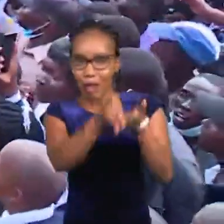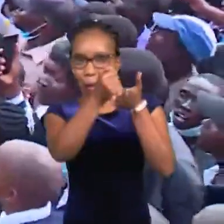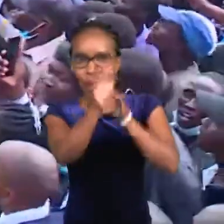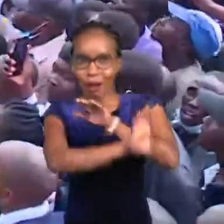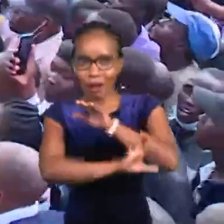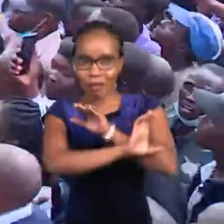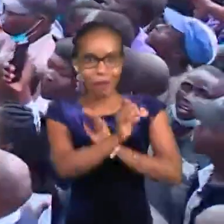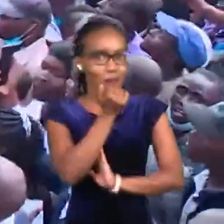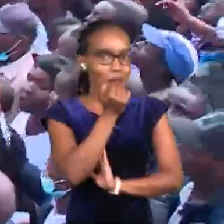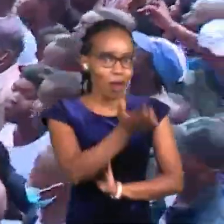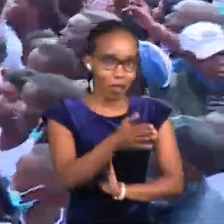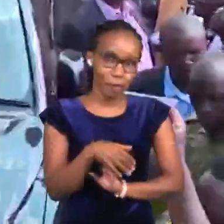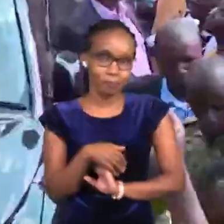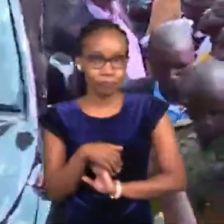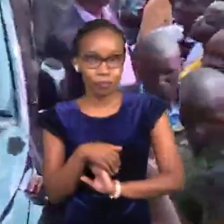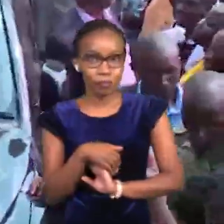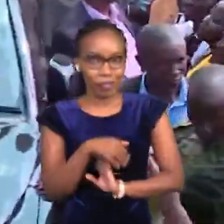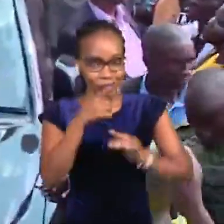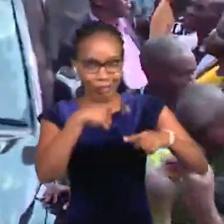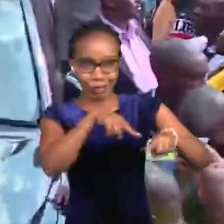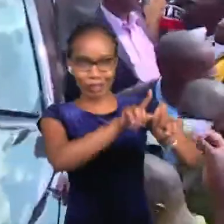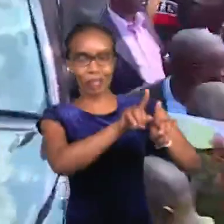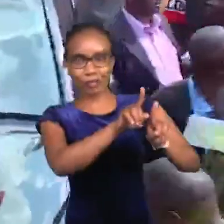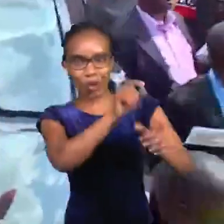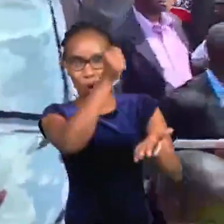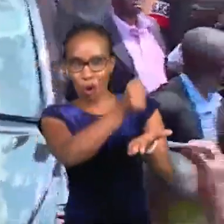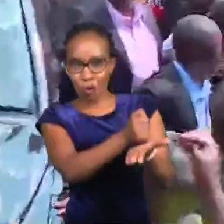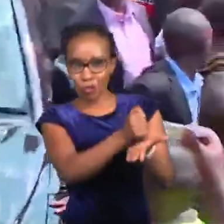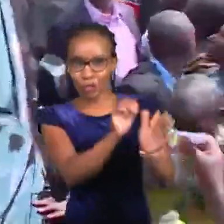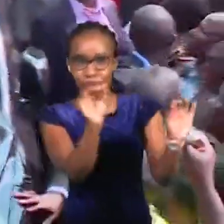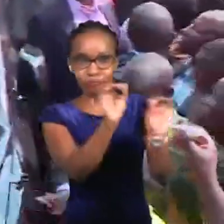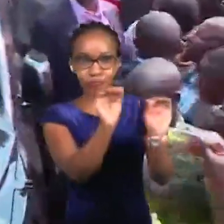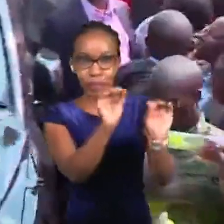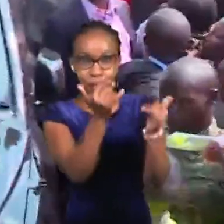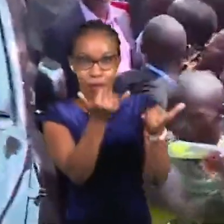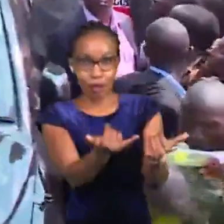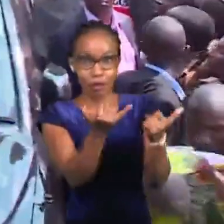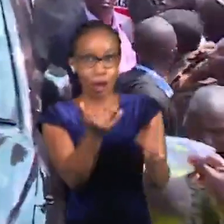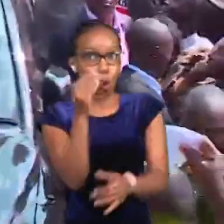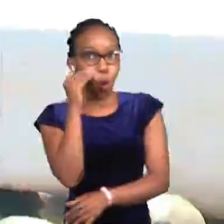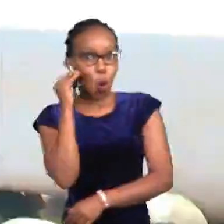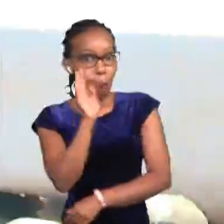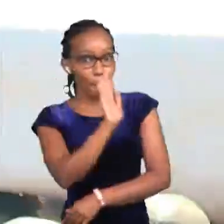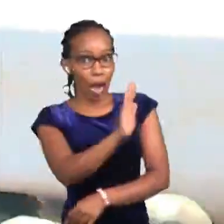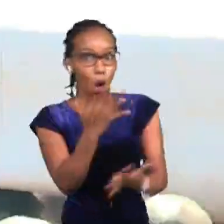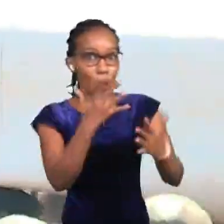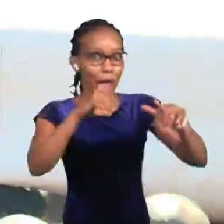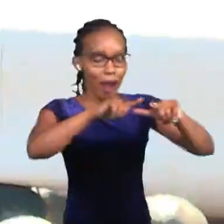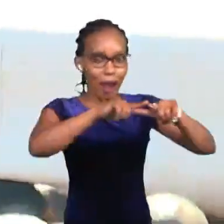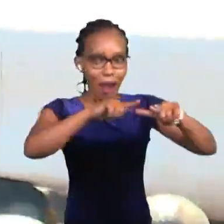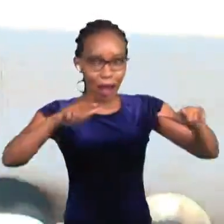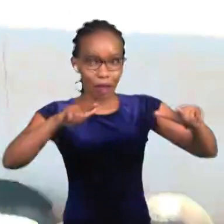country, and making assertions that he was not fit to hold office, alleging that his current home is built on government land. Hawa